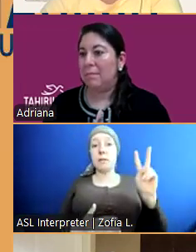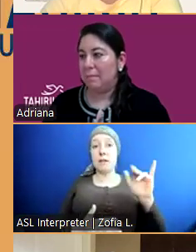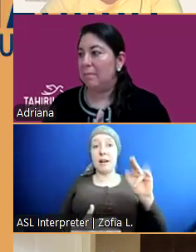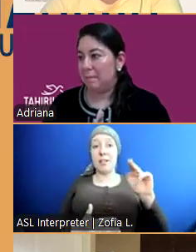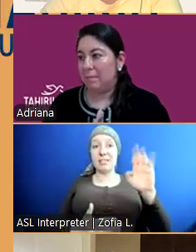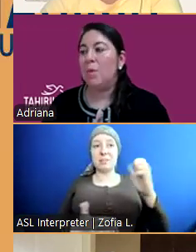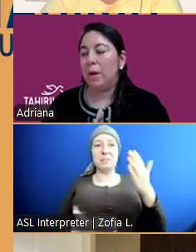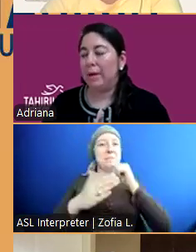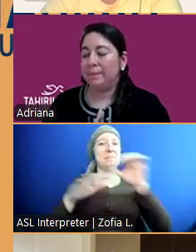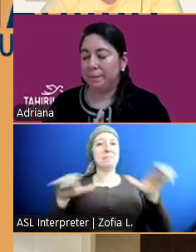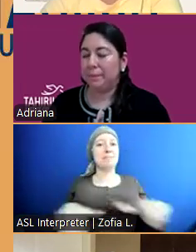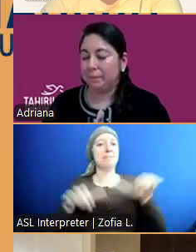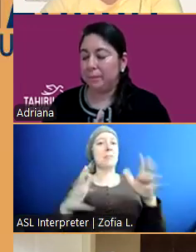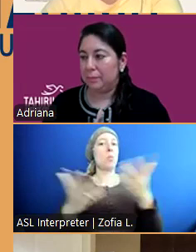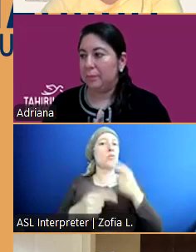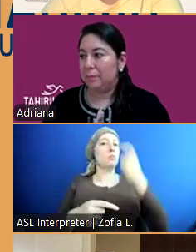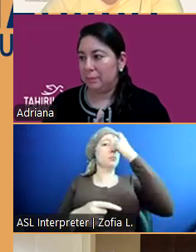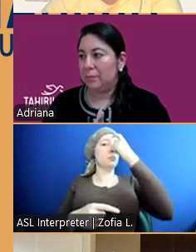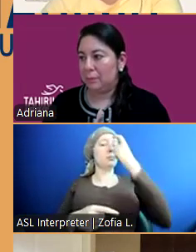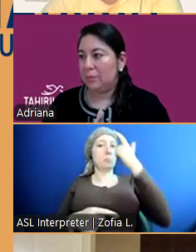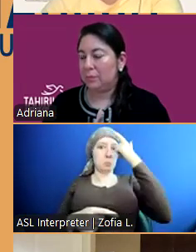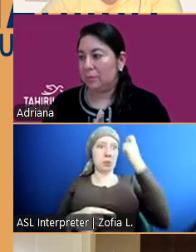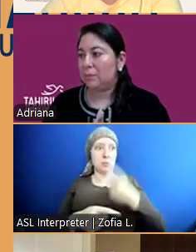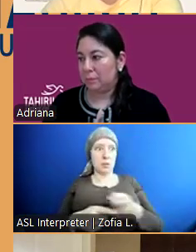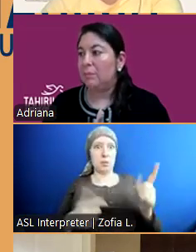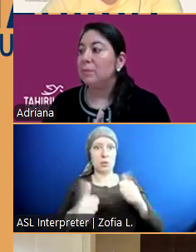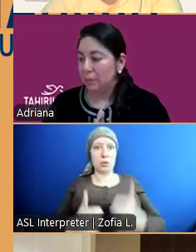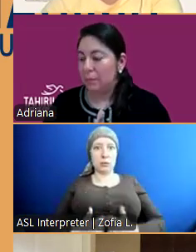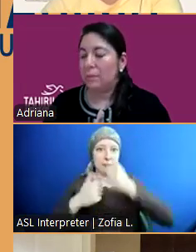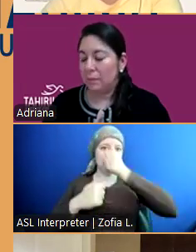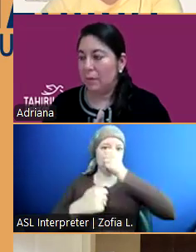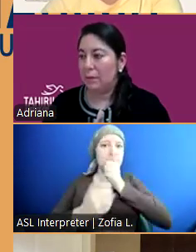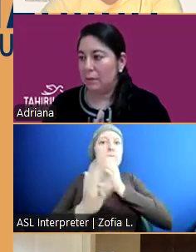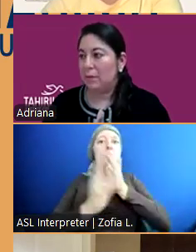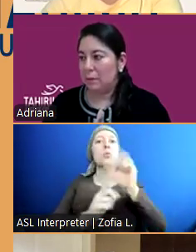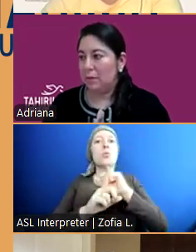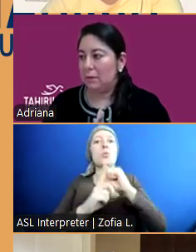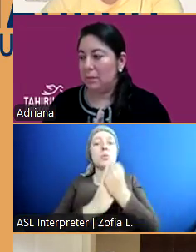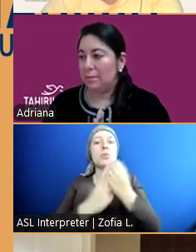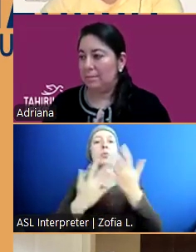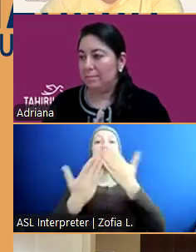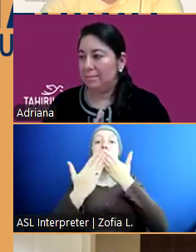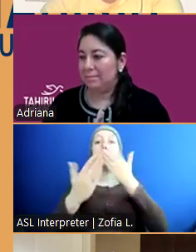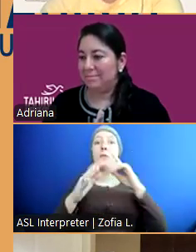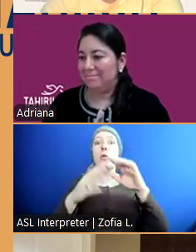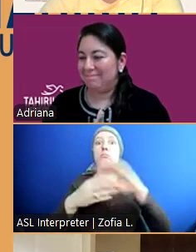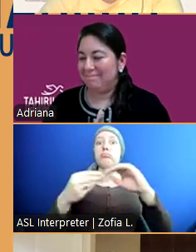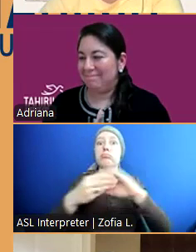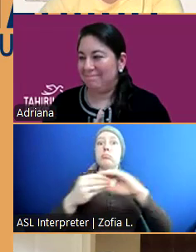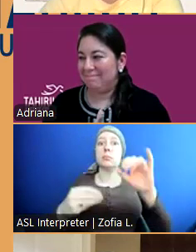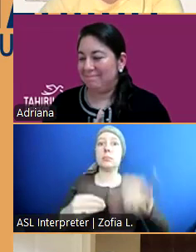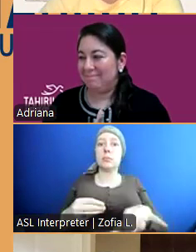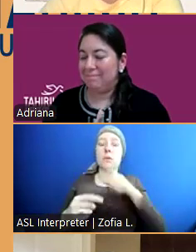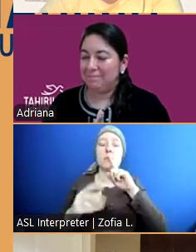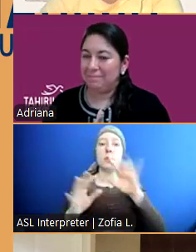a certain way, and it's just because they're trying to survive the situation. So thank you for giving voice to that. It's